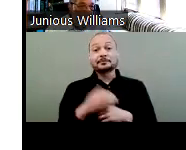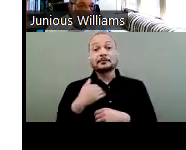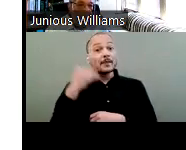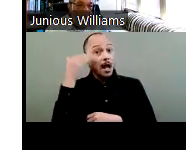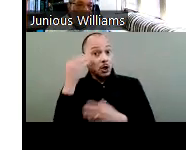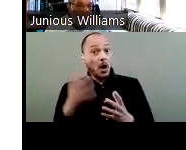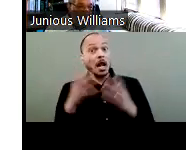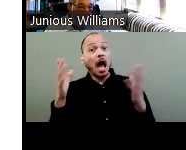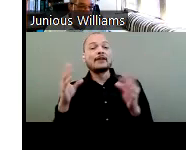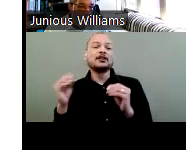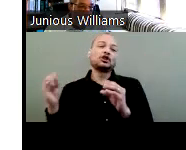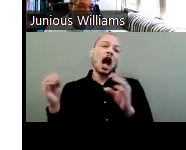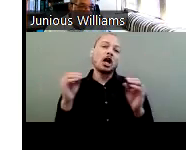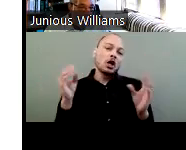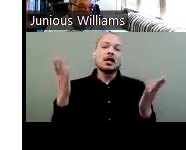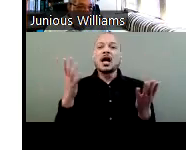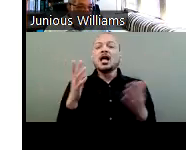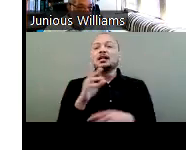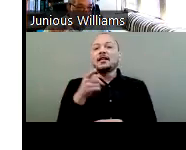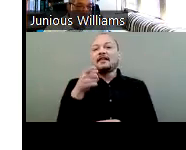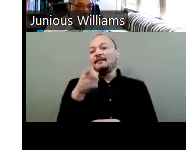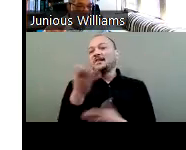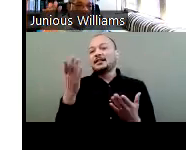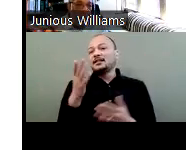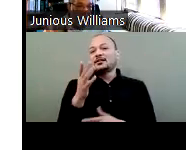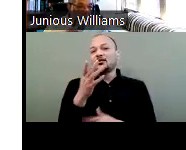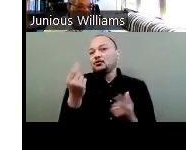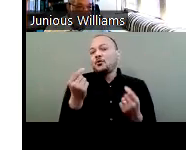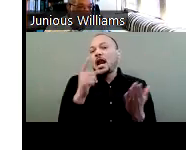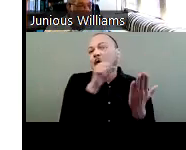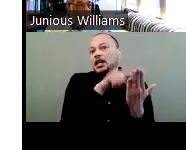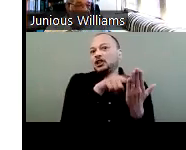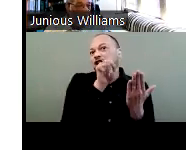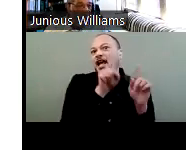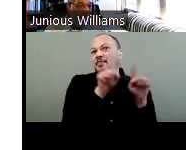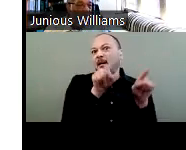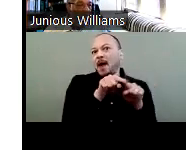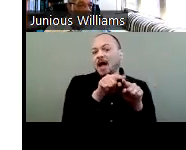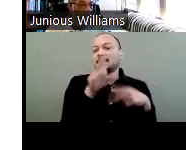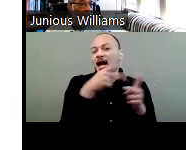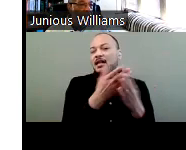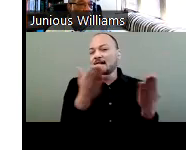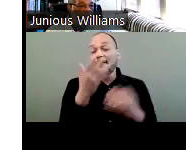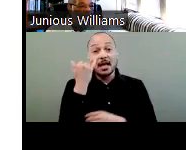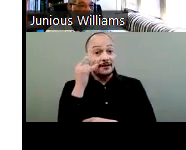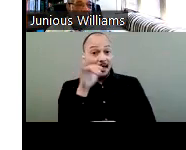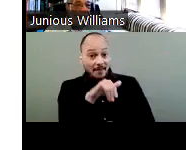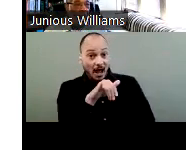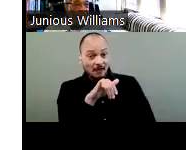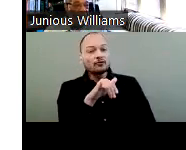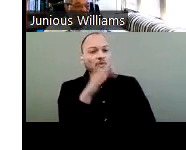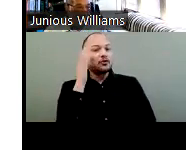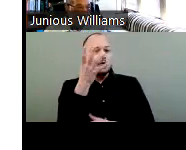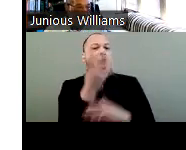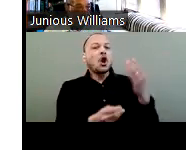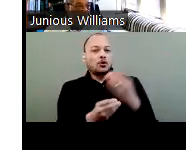a lot of chatter that this is purely, checking the box sort of stuff. If it's that, you're going to lose the greatest